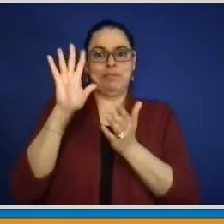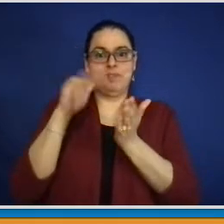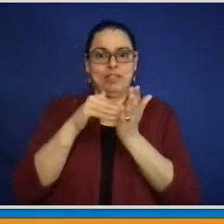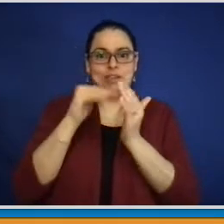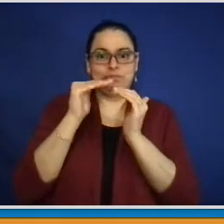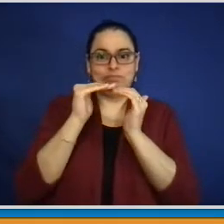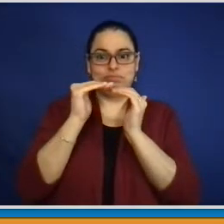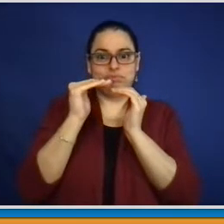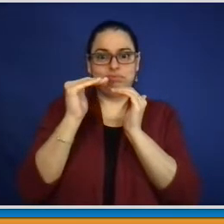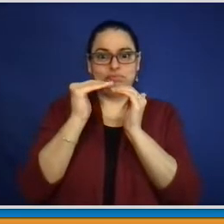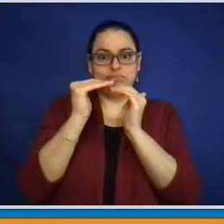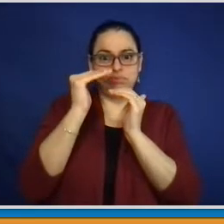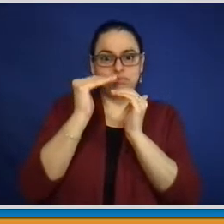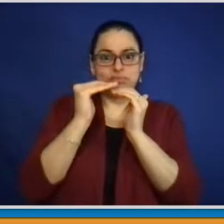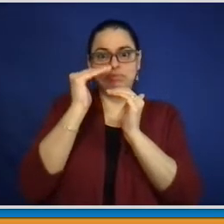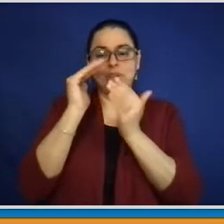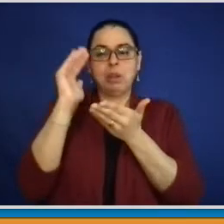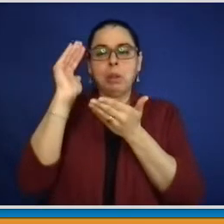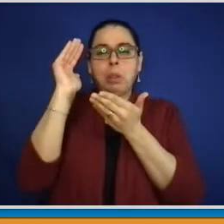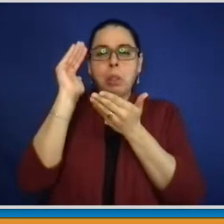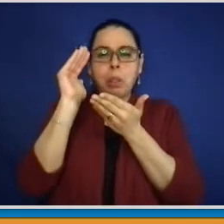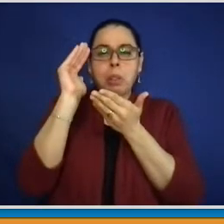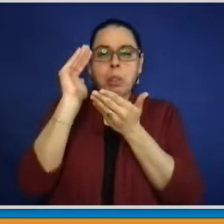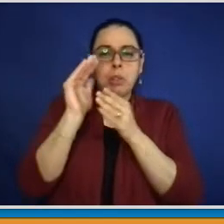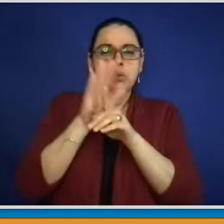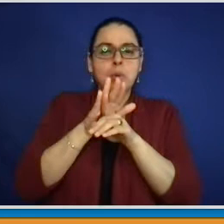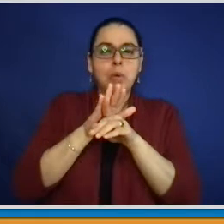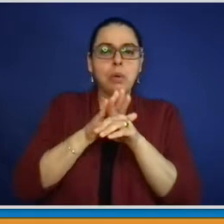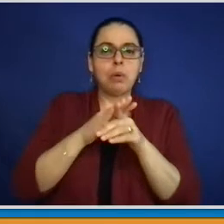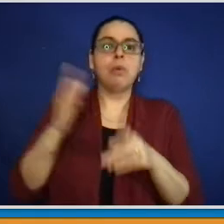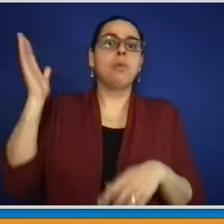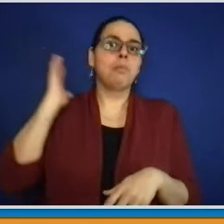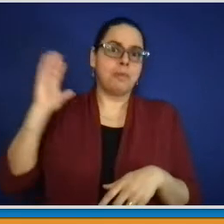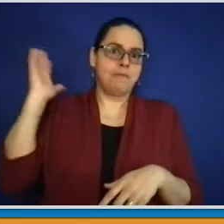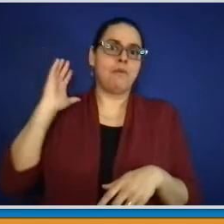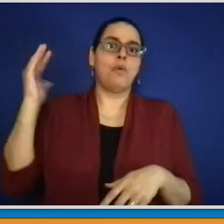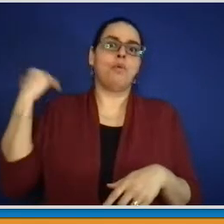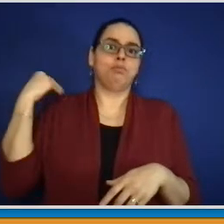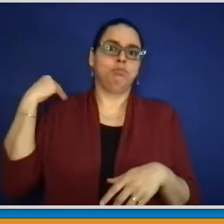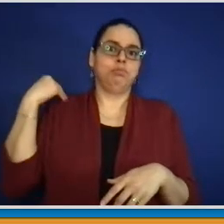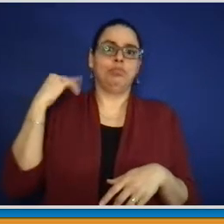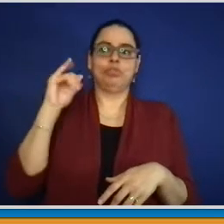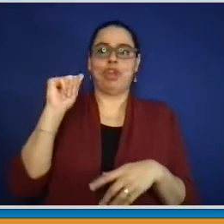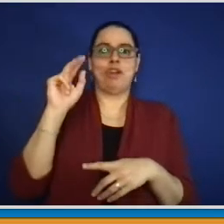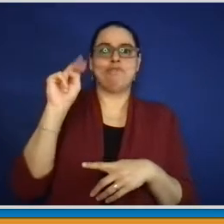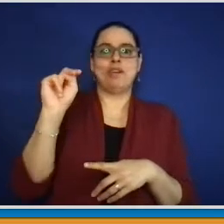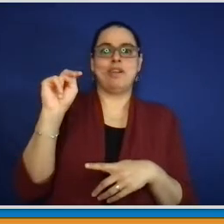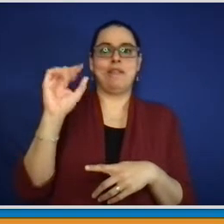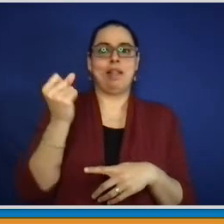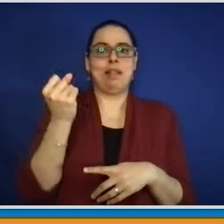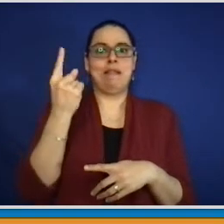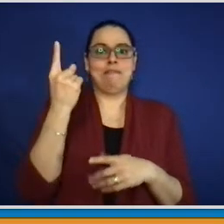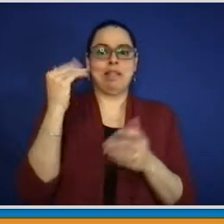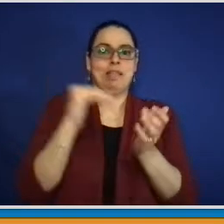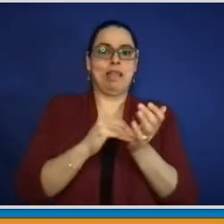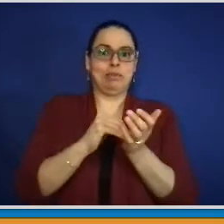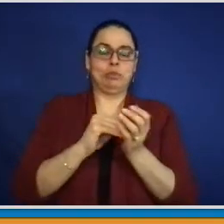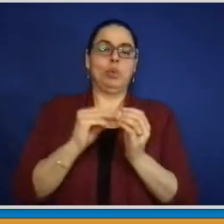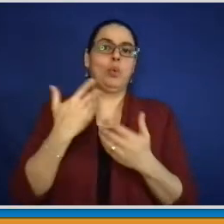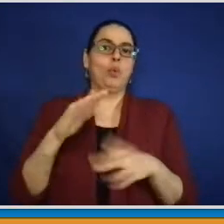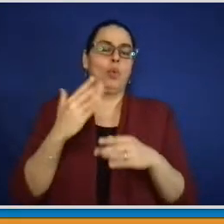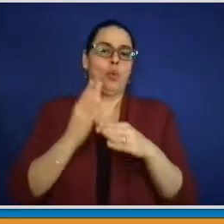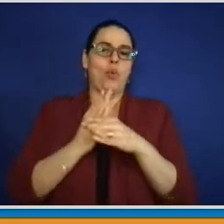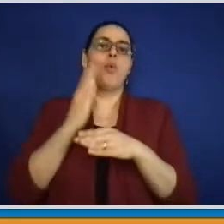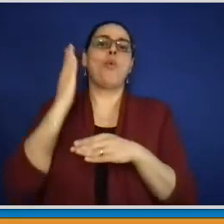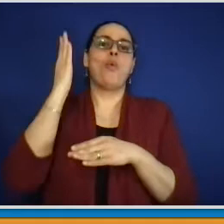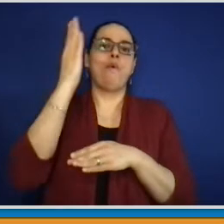peak of about 11,500 active cases in the middle of January and dropped very dramatically over the course of the month of February into early